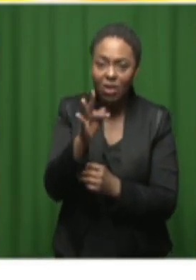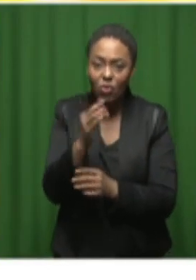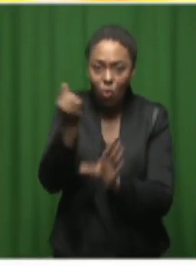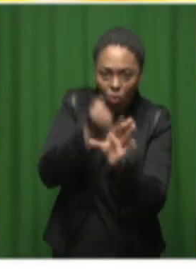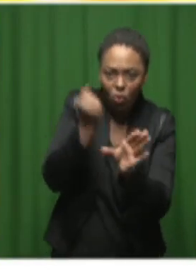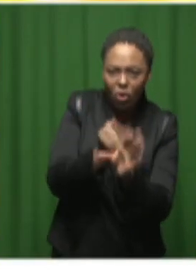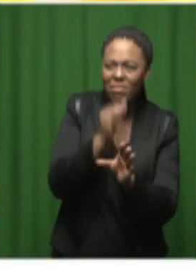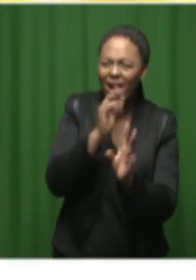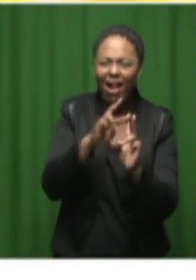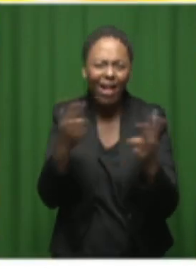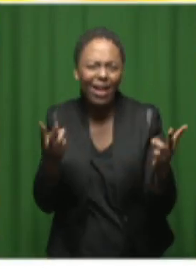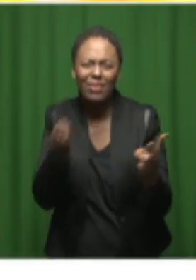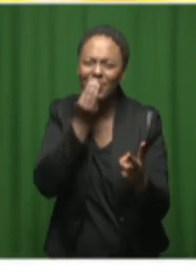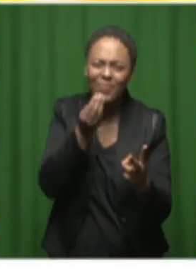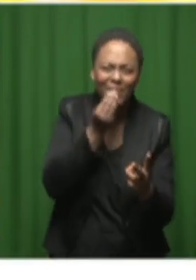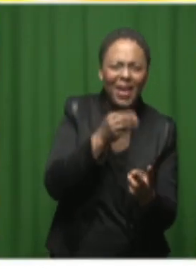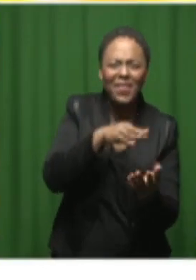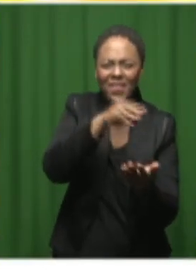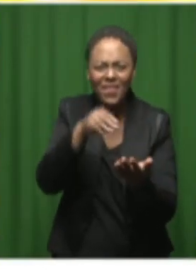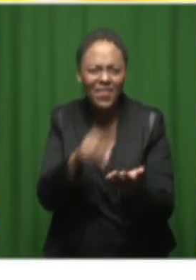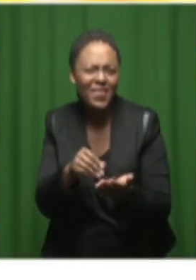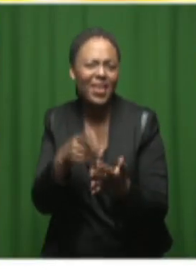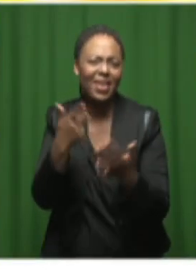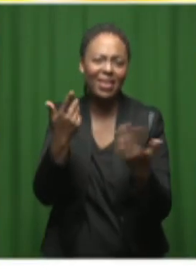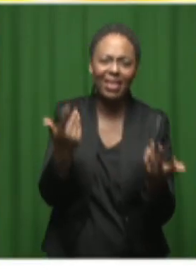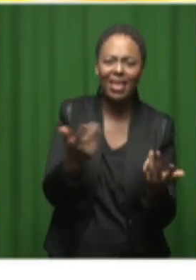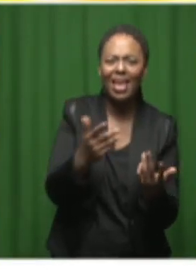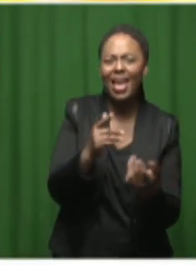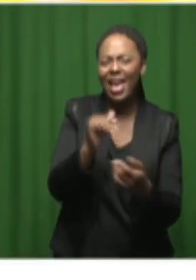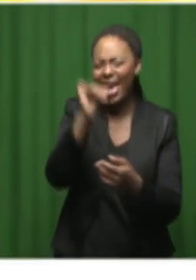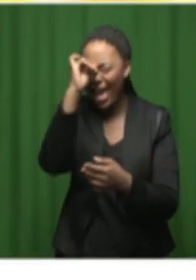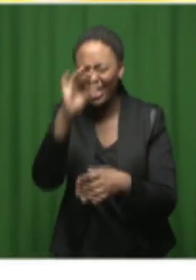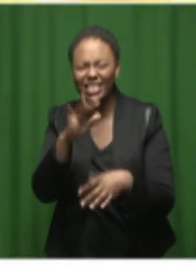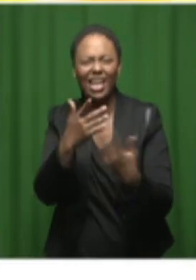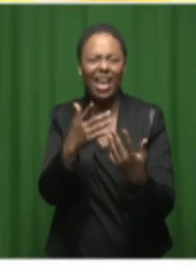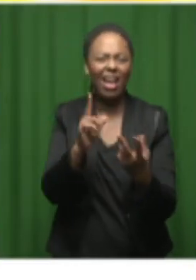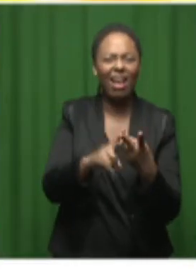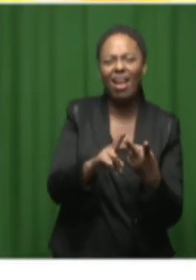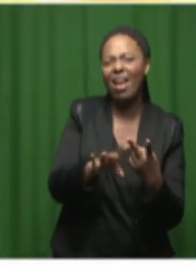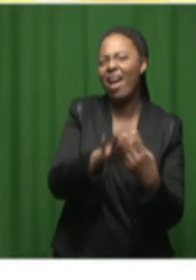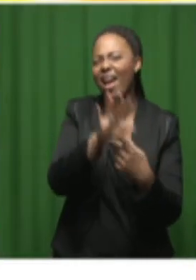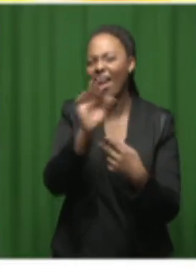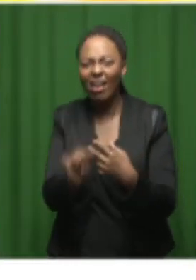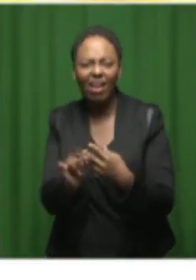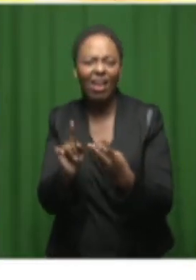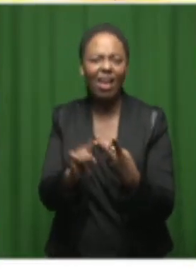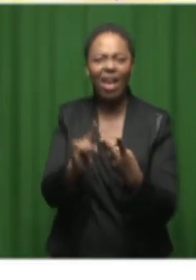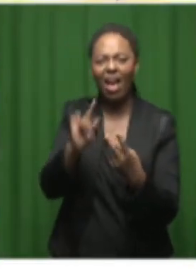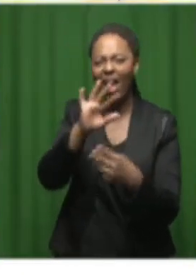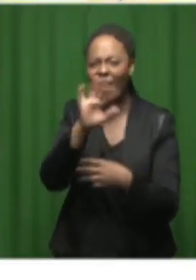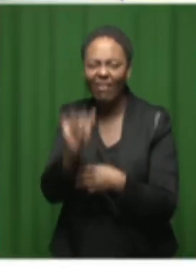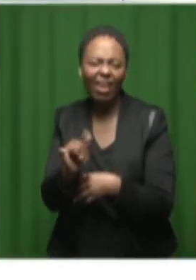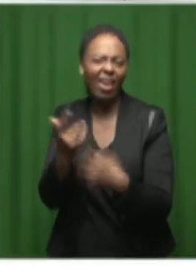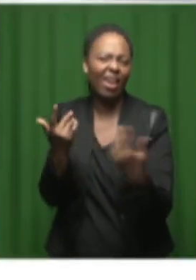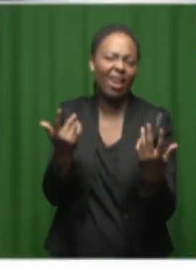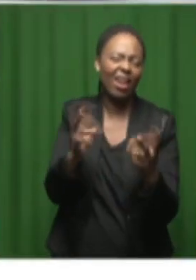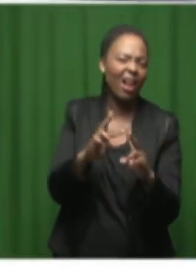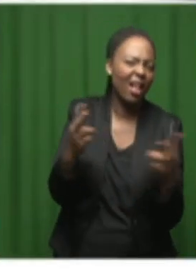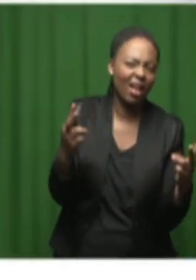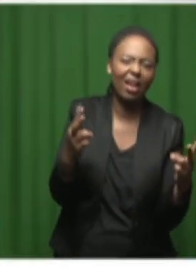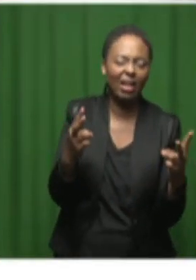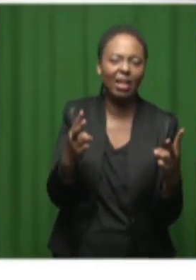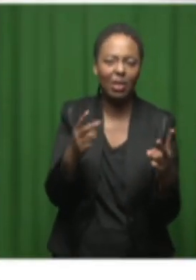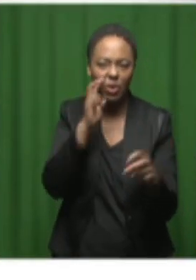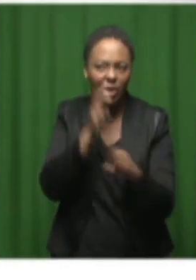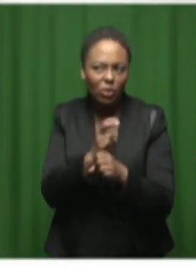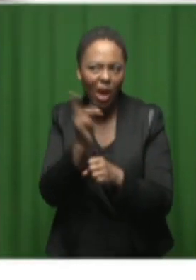different flavors, Asian, Indian, African. There's so many. So in order for you to really broaden your horizon, you need to